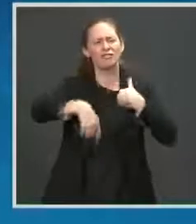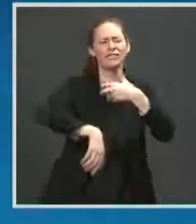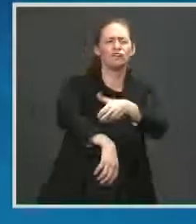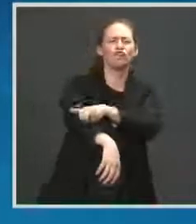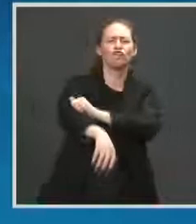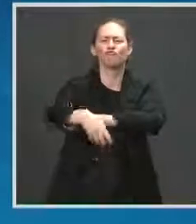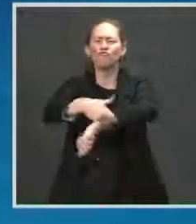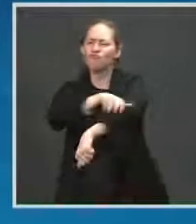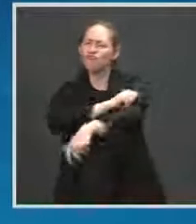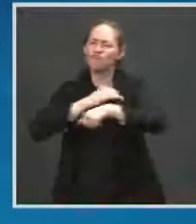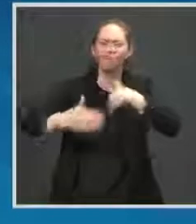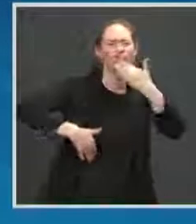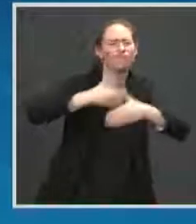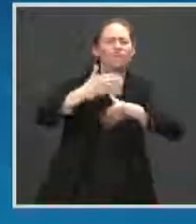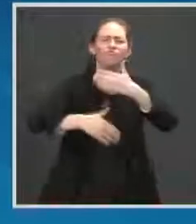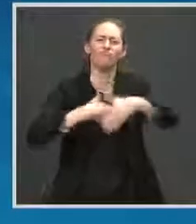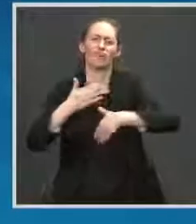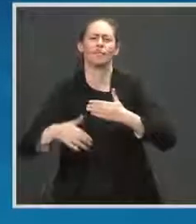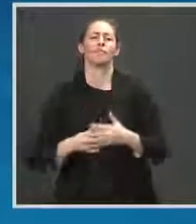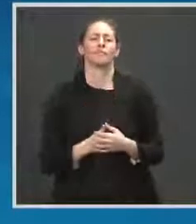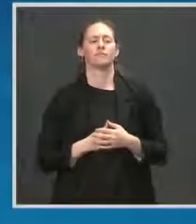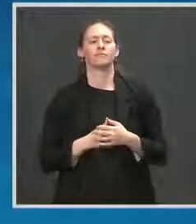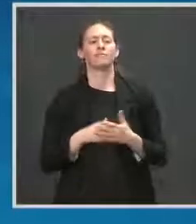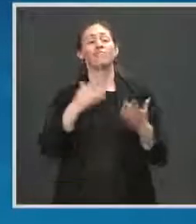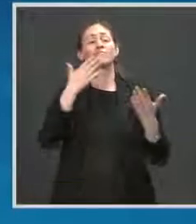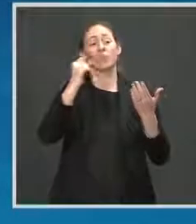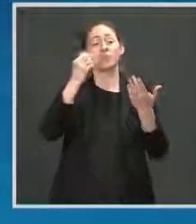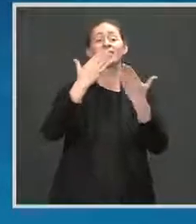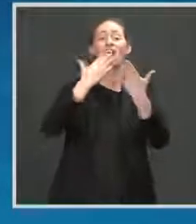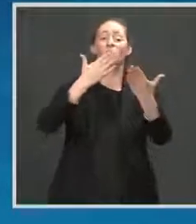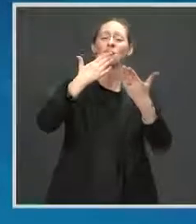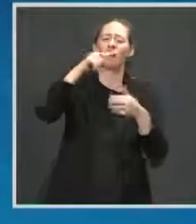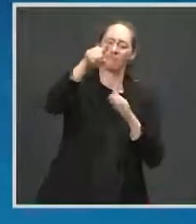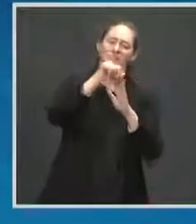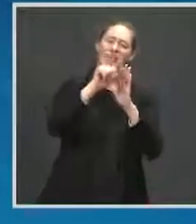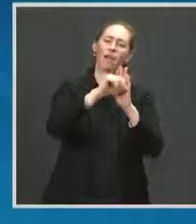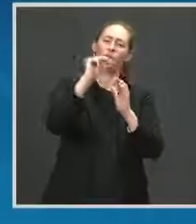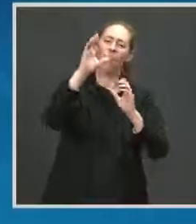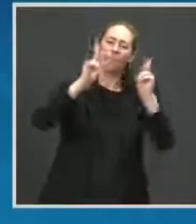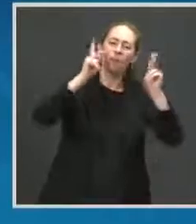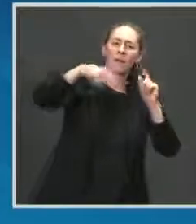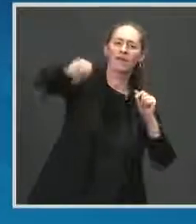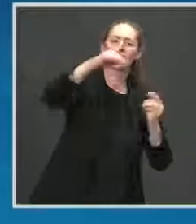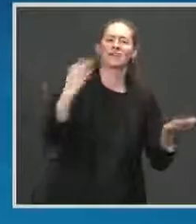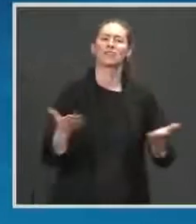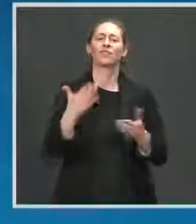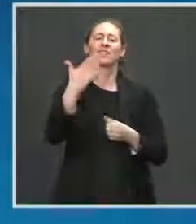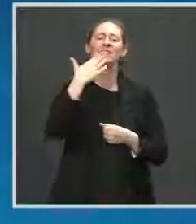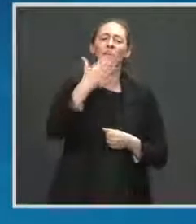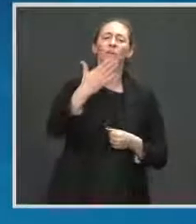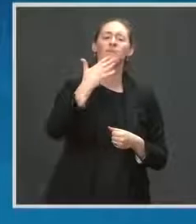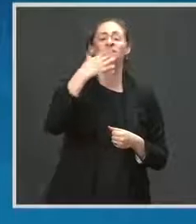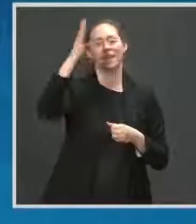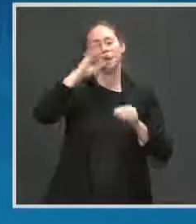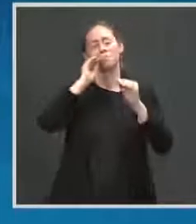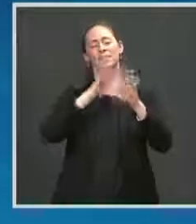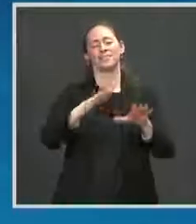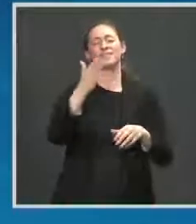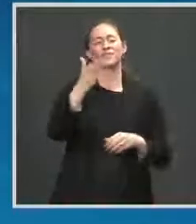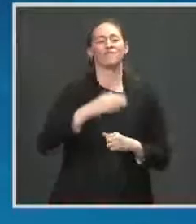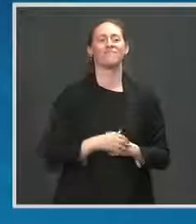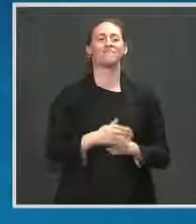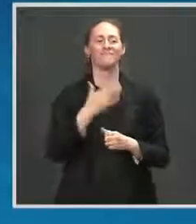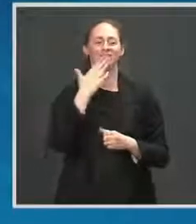So for all of that, I thank you, North Carolina. It is so good to be back. May God bless you, And may God